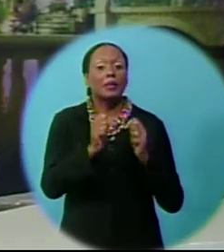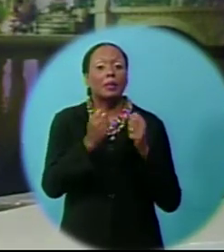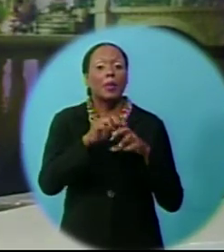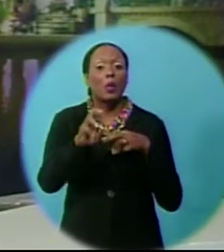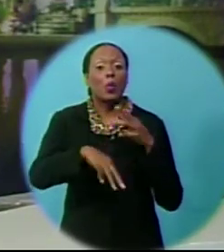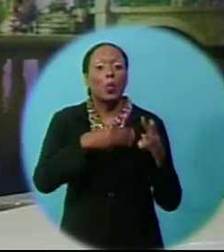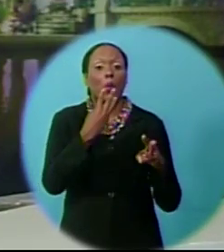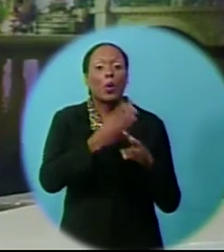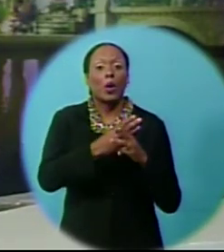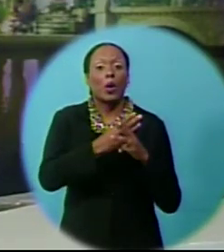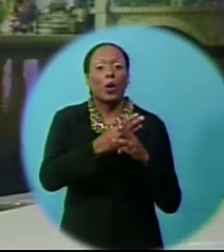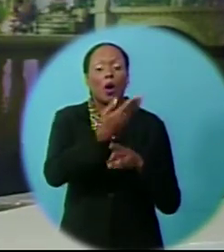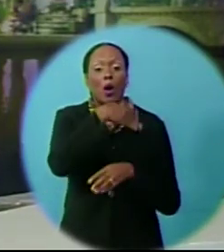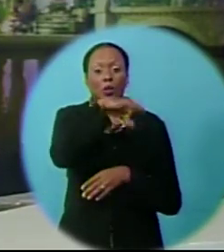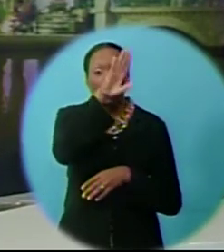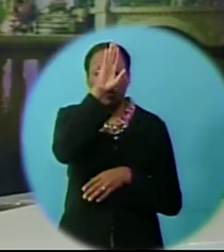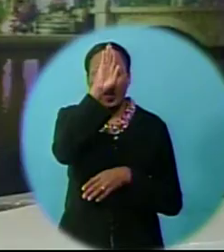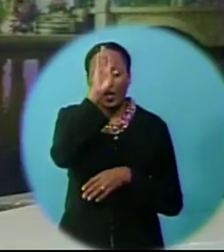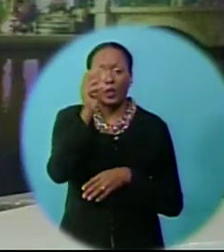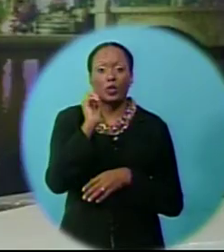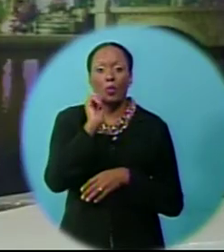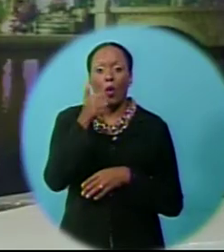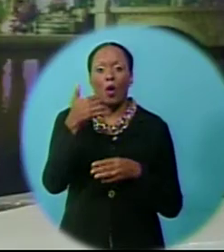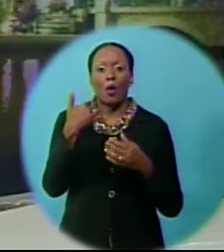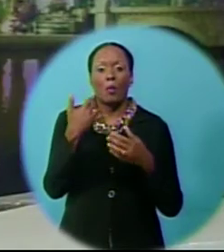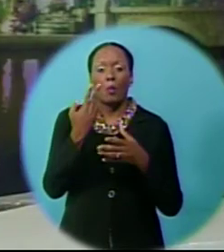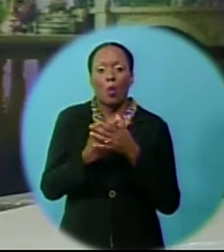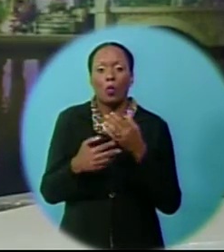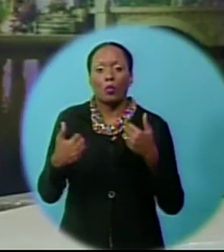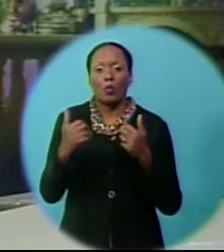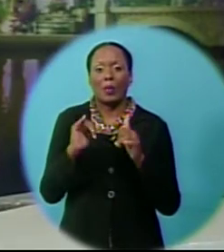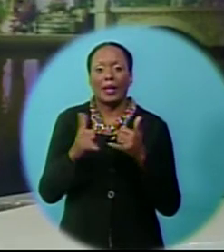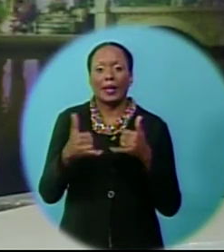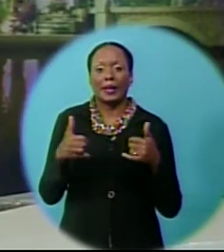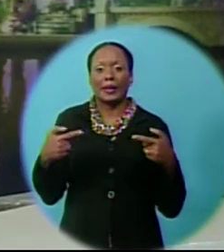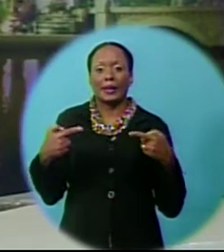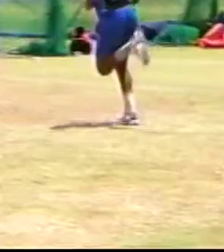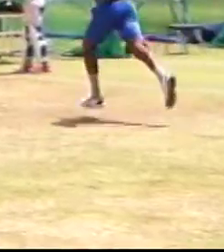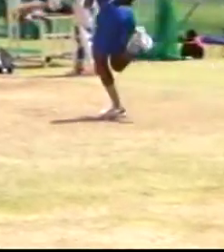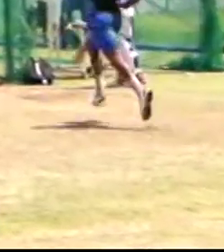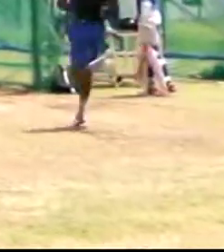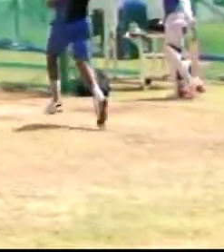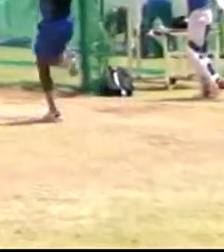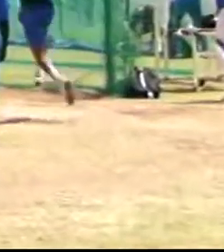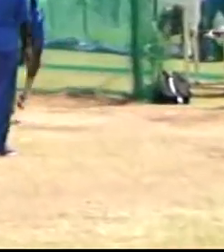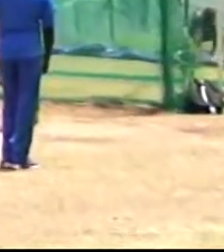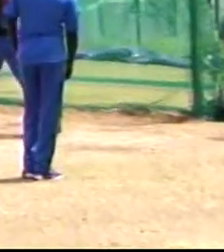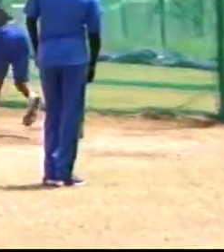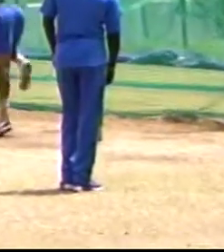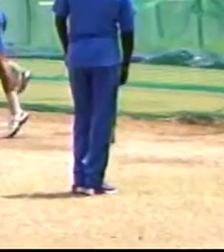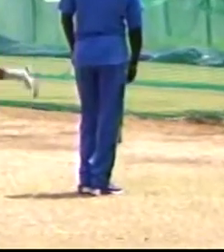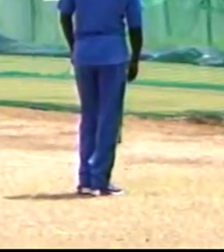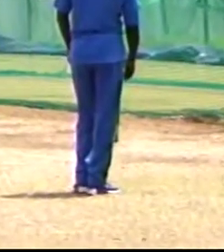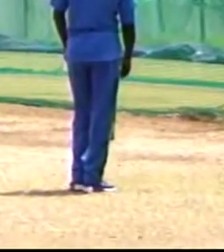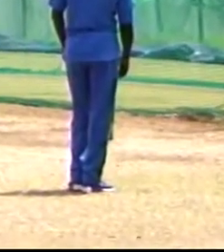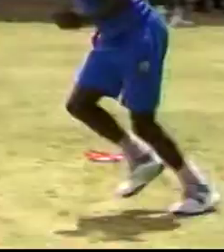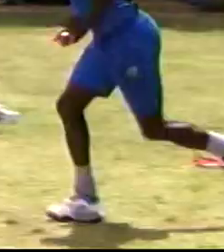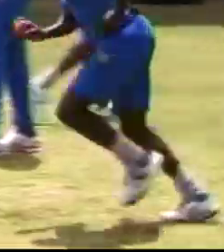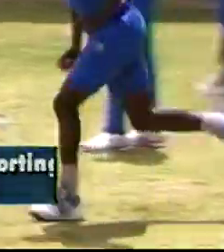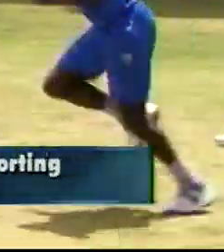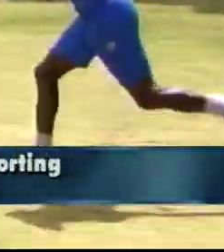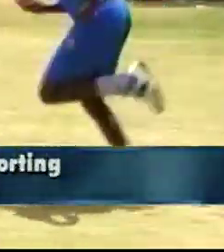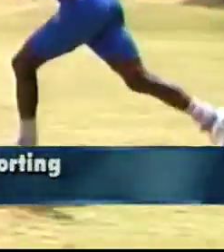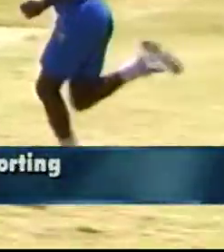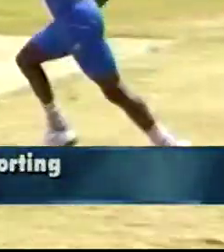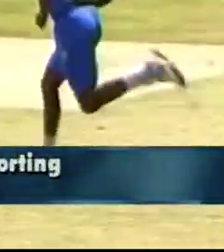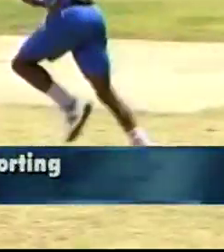world in the first test against Australia in Roseau tomorrow. There is a lot of talk going around about the team selection